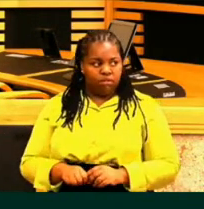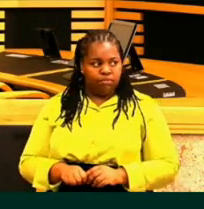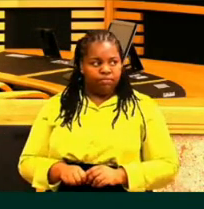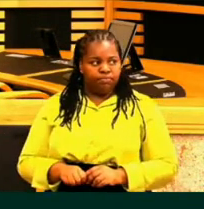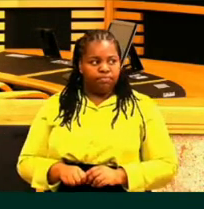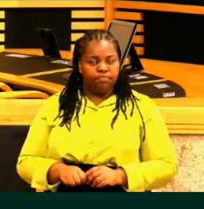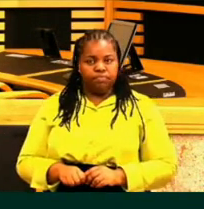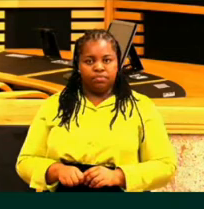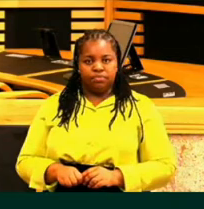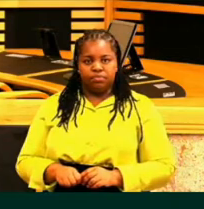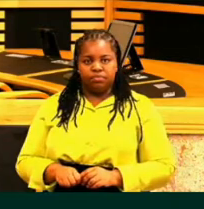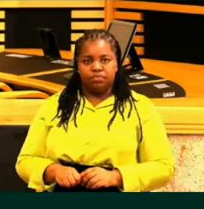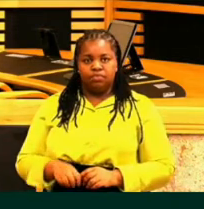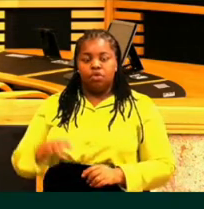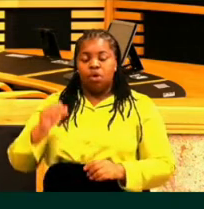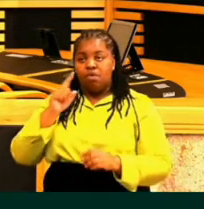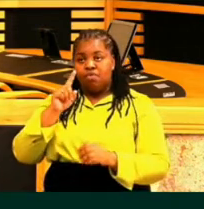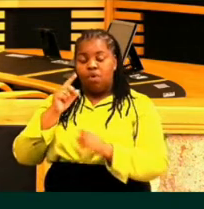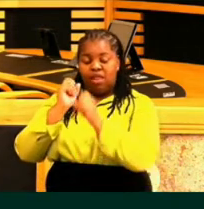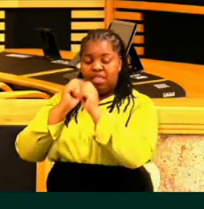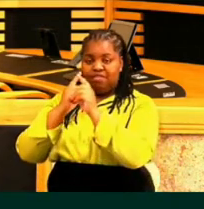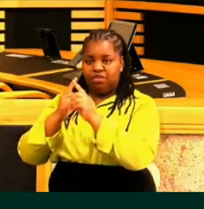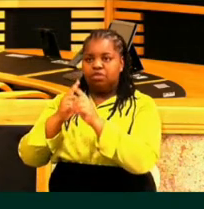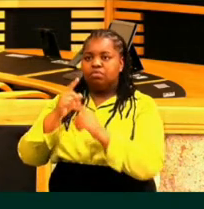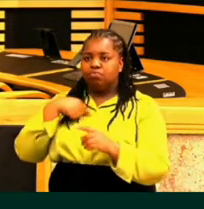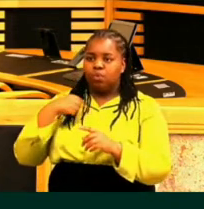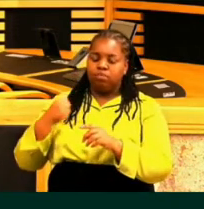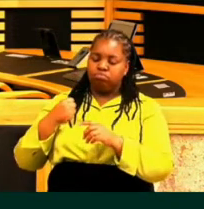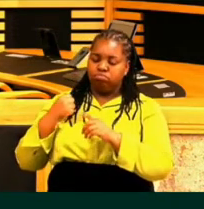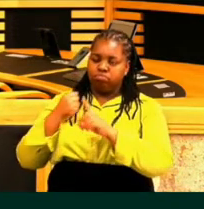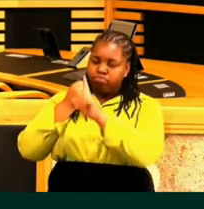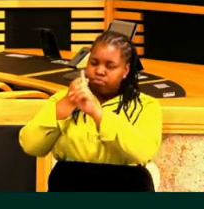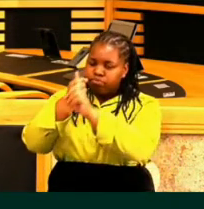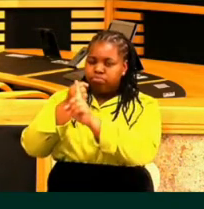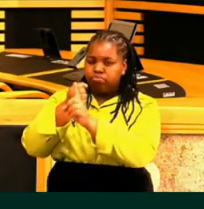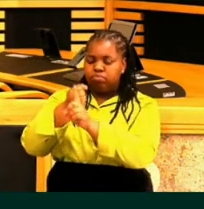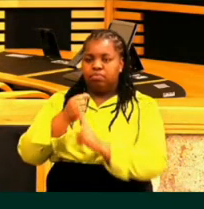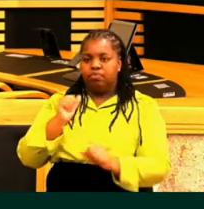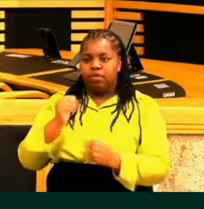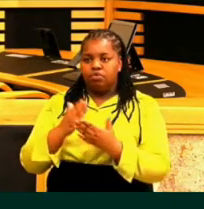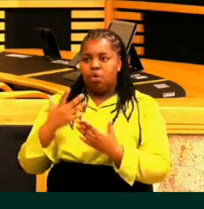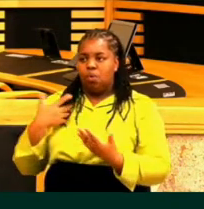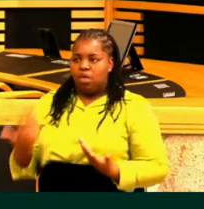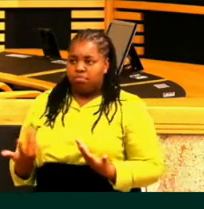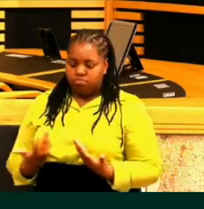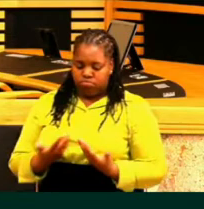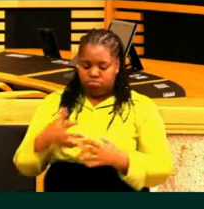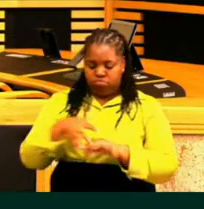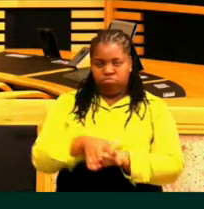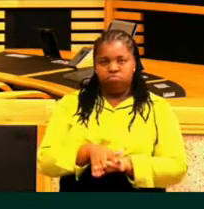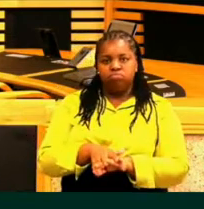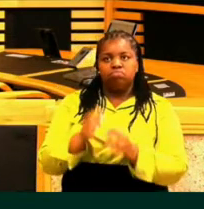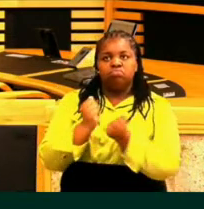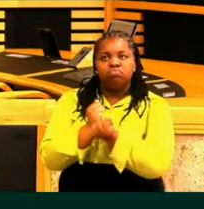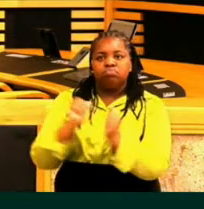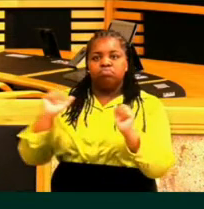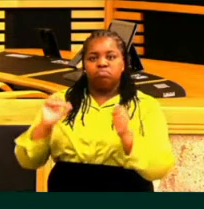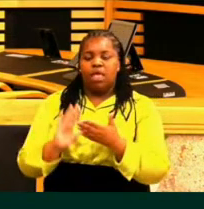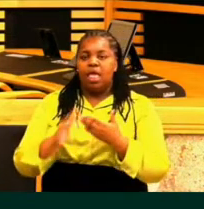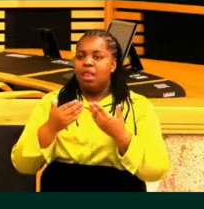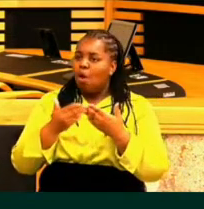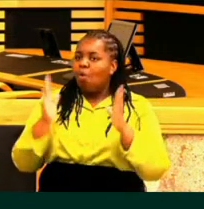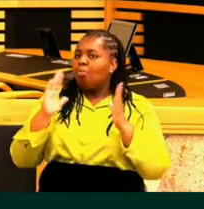through this vision it strives to create a transformed Democratic and open